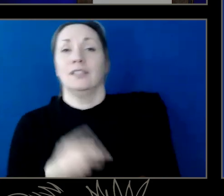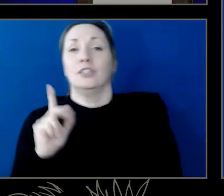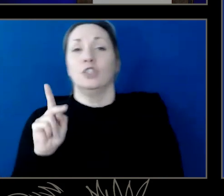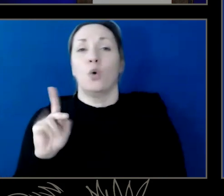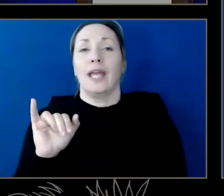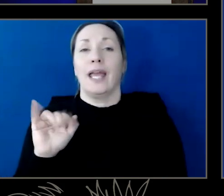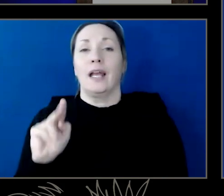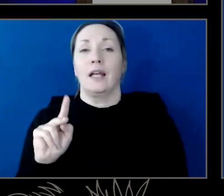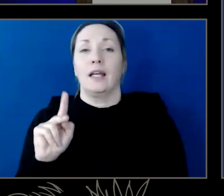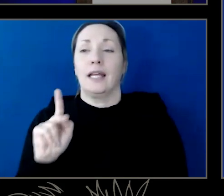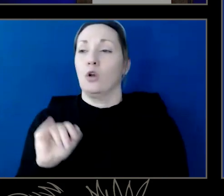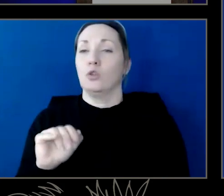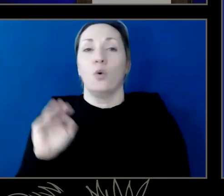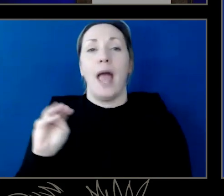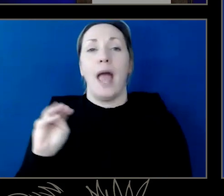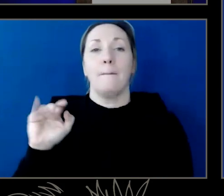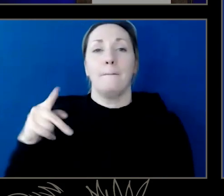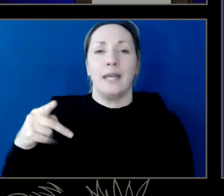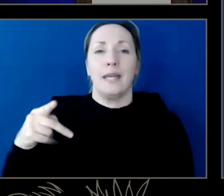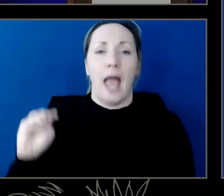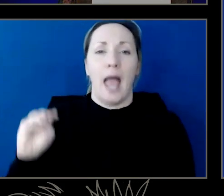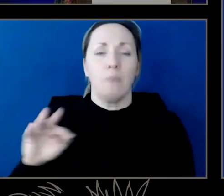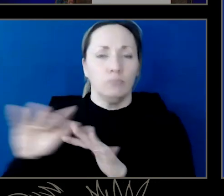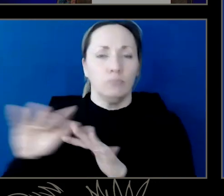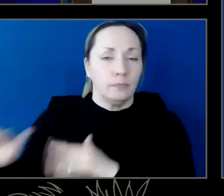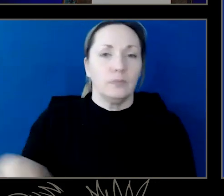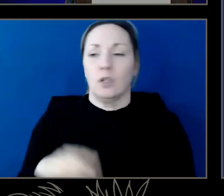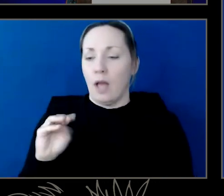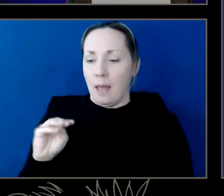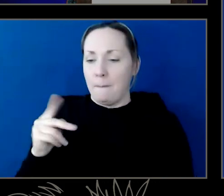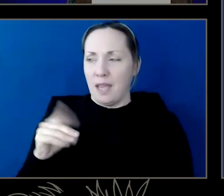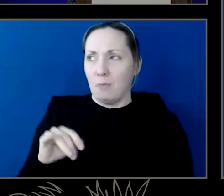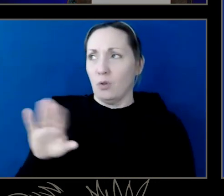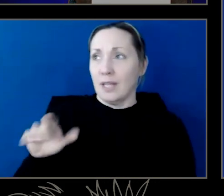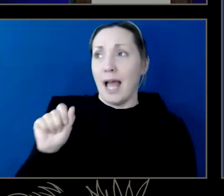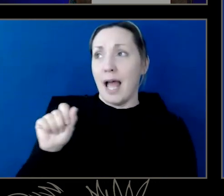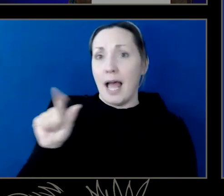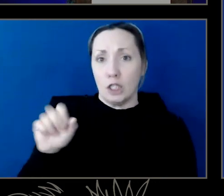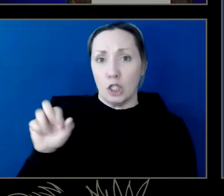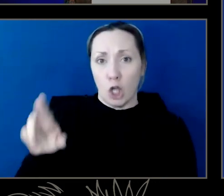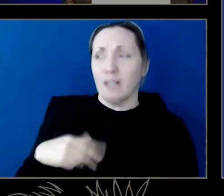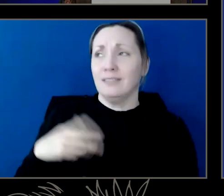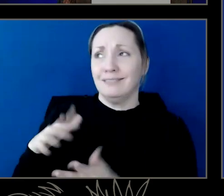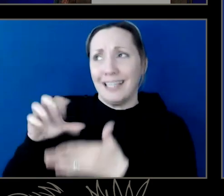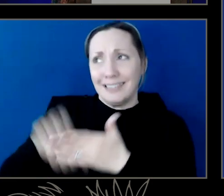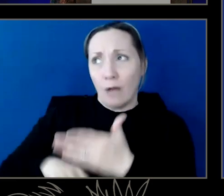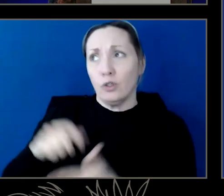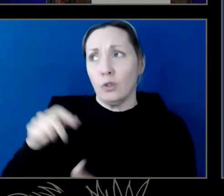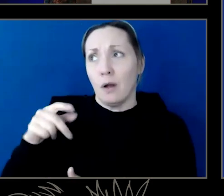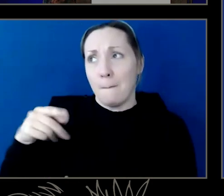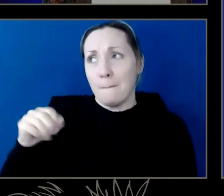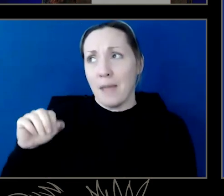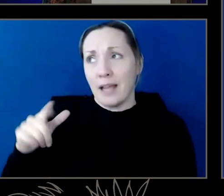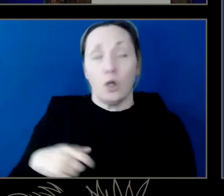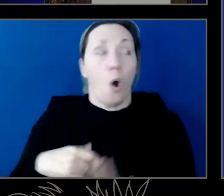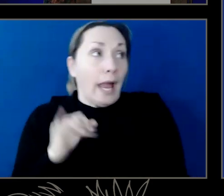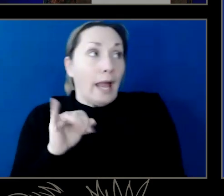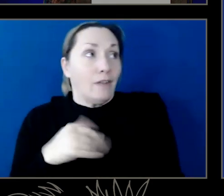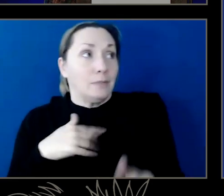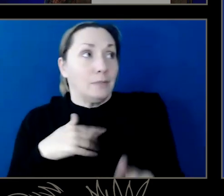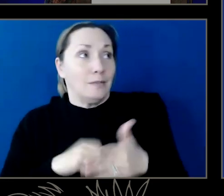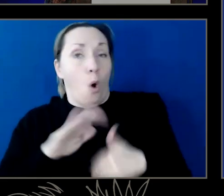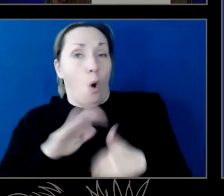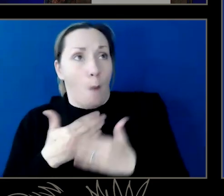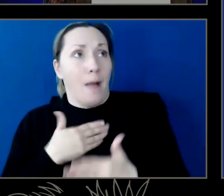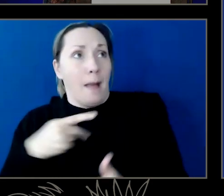NPM. They're like, NPM, tell Azure to take his package down. NPM goes to Azure. You're like, Azure, take your package down. Azure is like, okay, if I'm taking my package down, I'm taking all